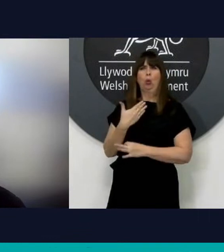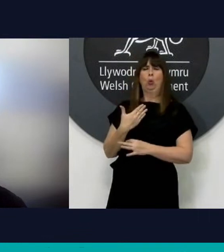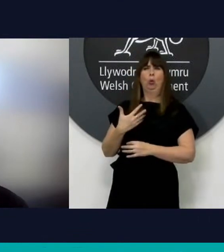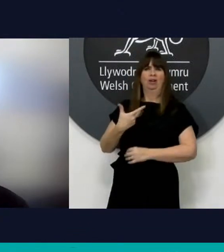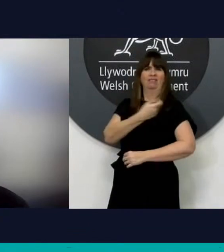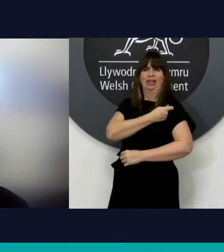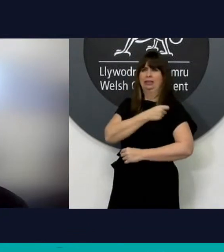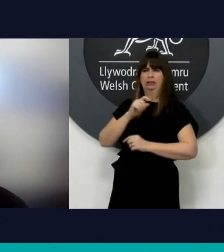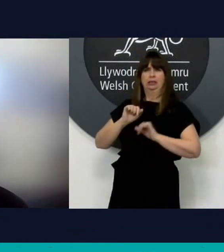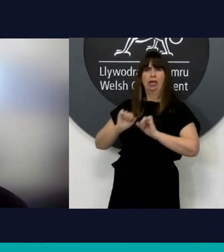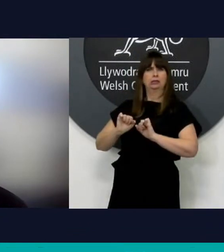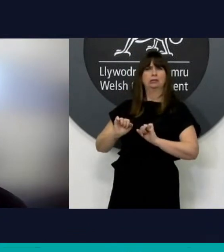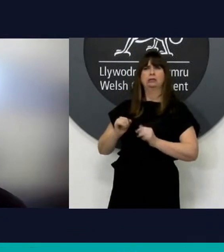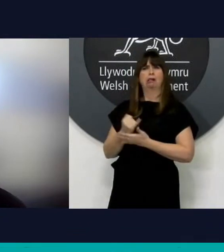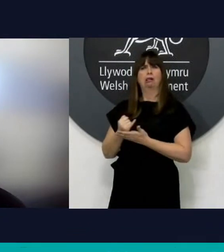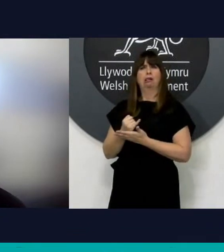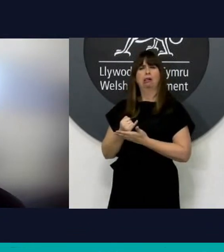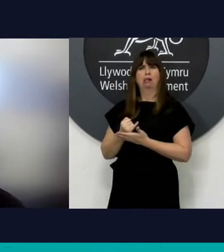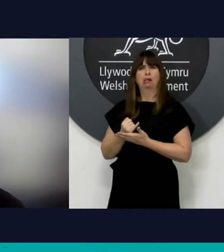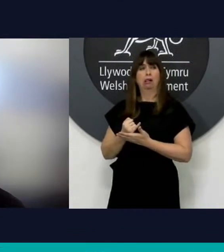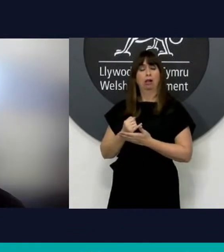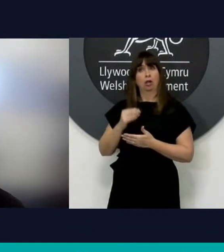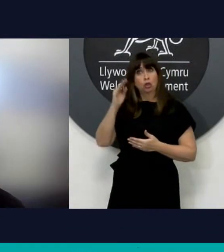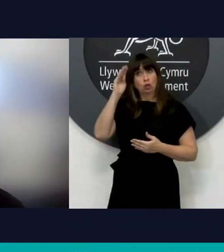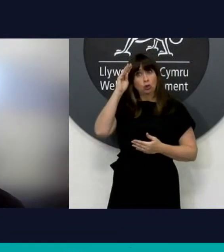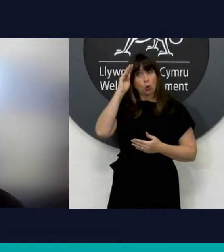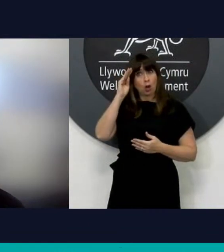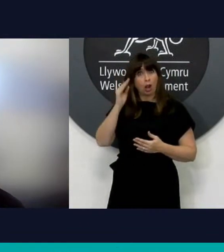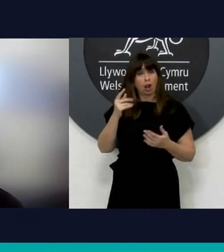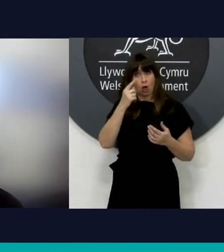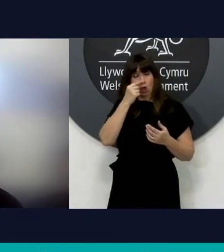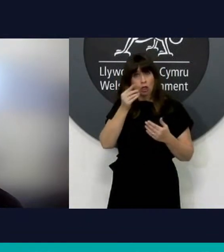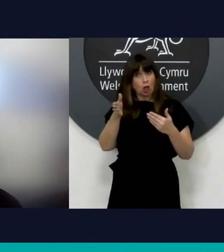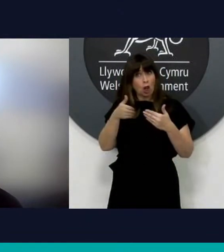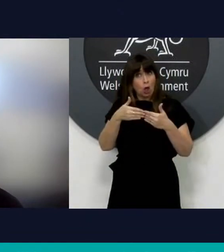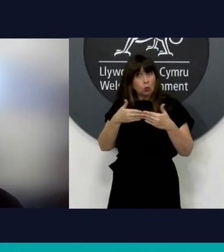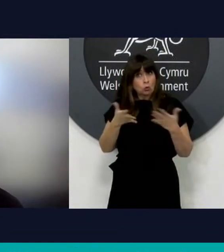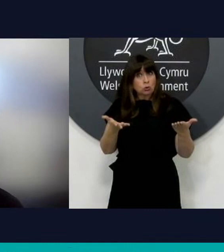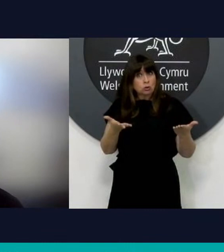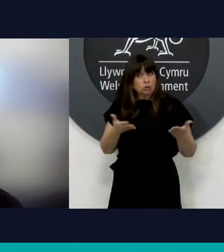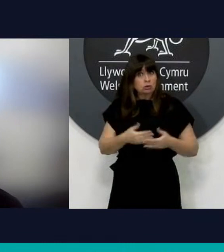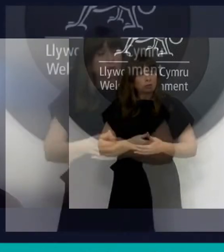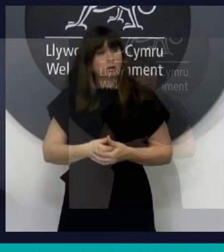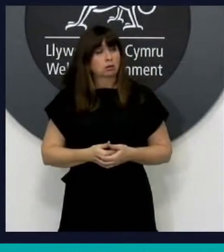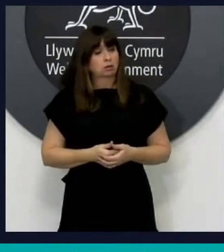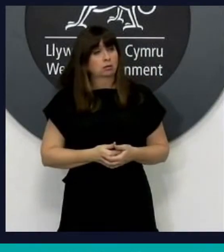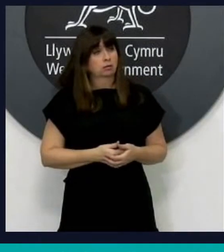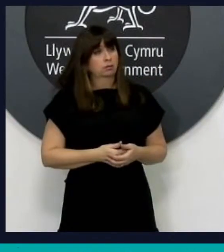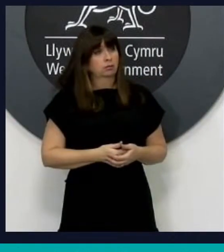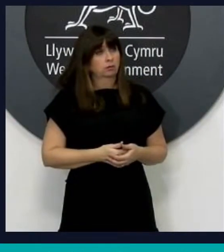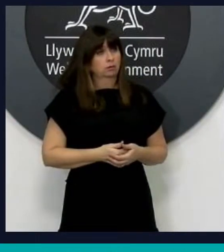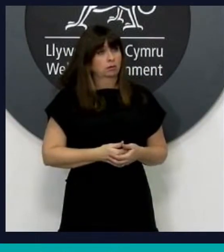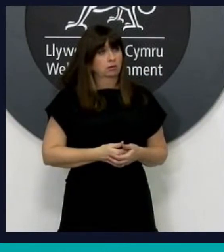how confident can the government be that the school term won't be affected and that school closures won't have to come back?